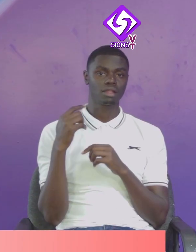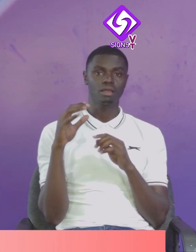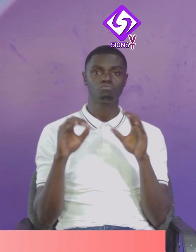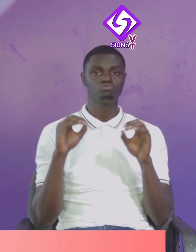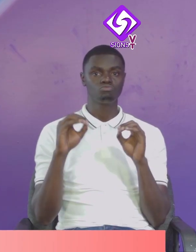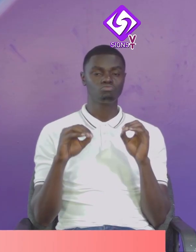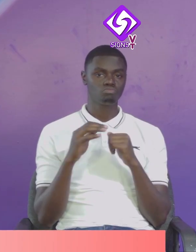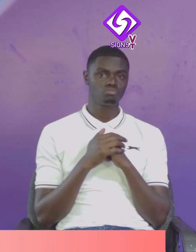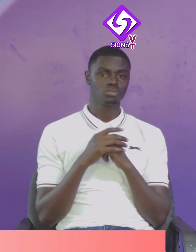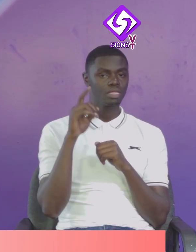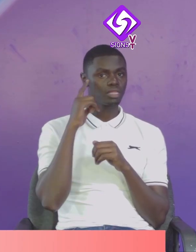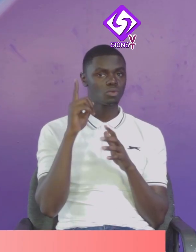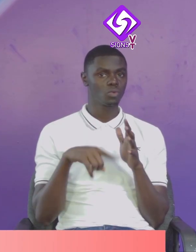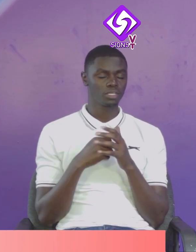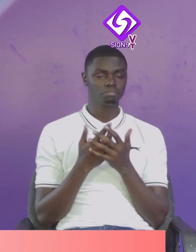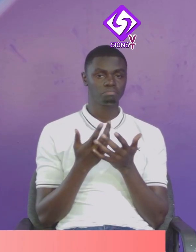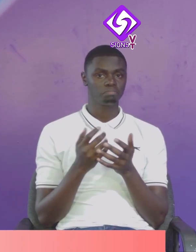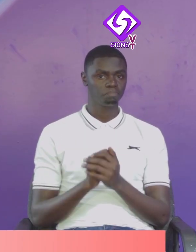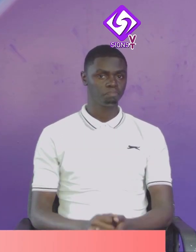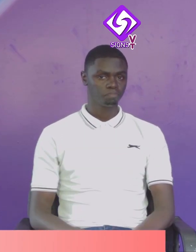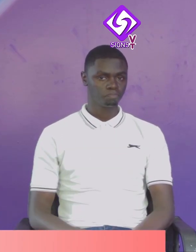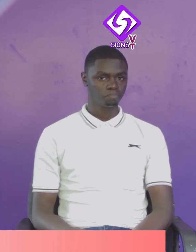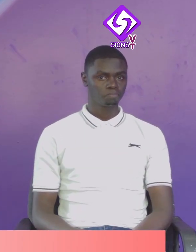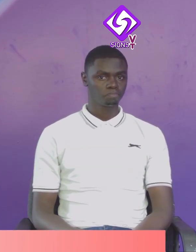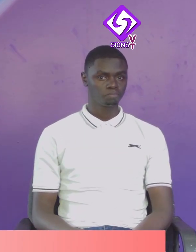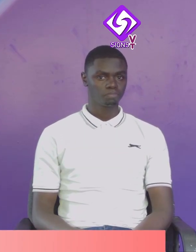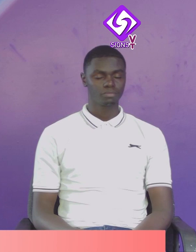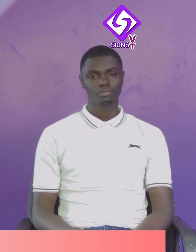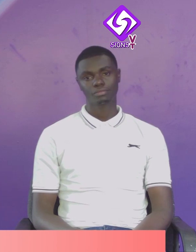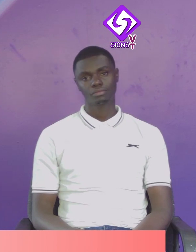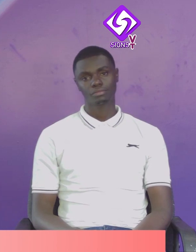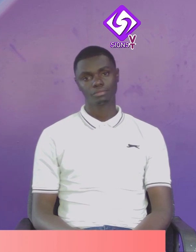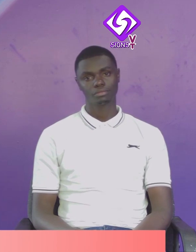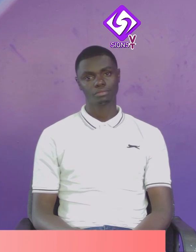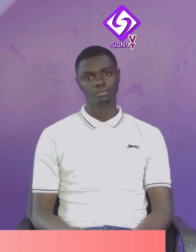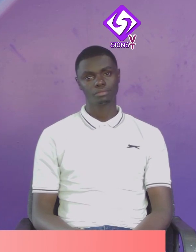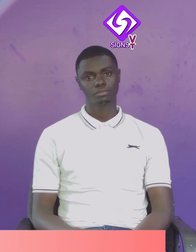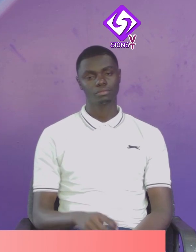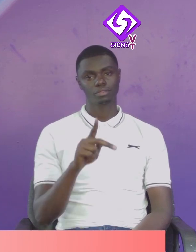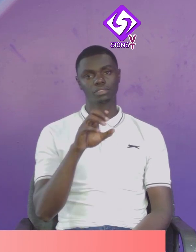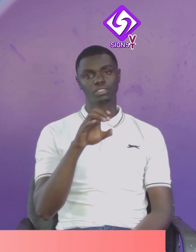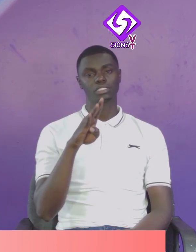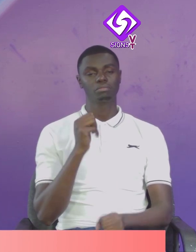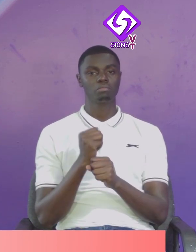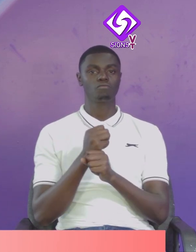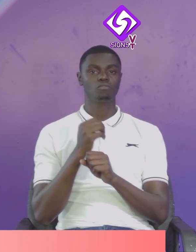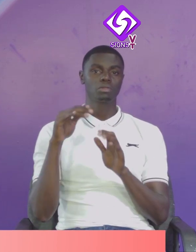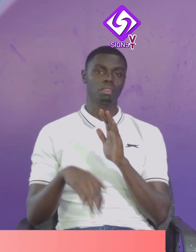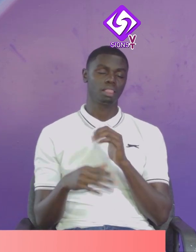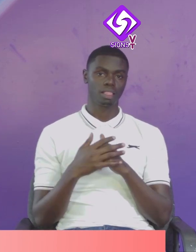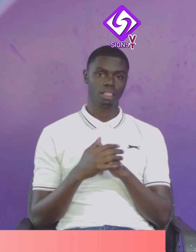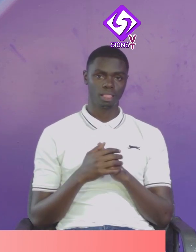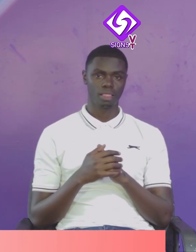win. What did you make of this particular game, Makona? I'll say KCB form has gone down Right. the way we are used to